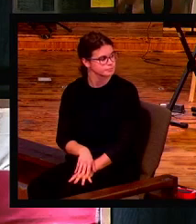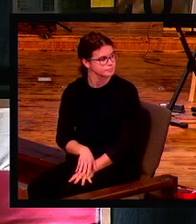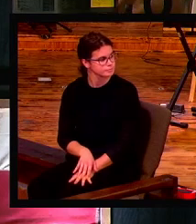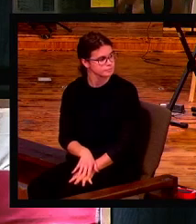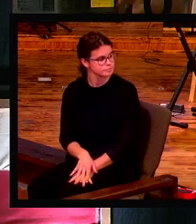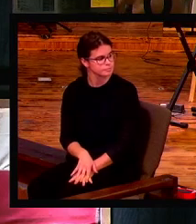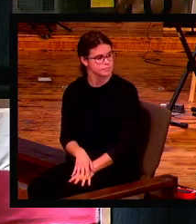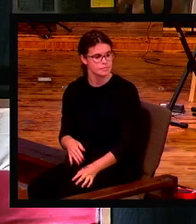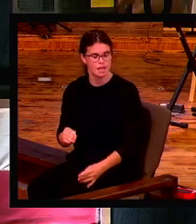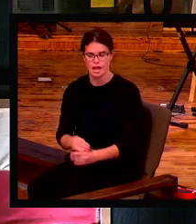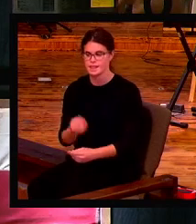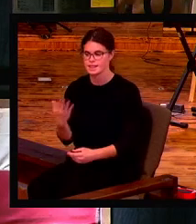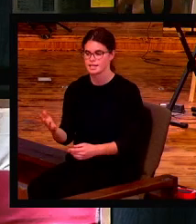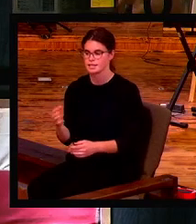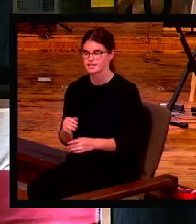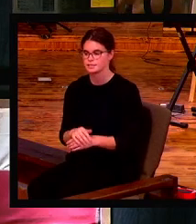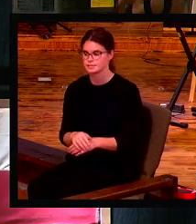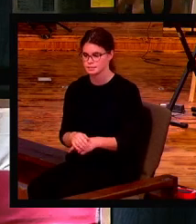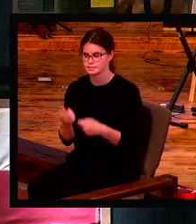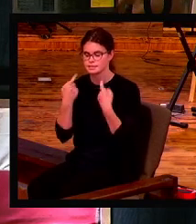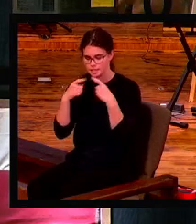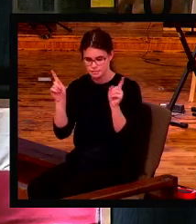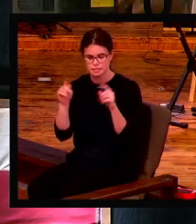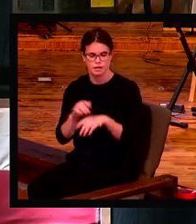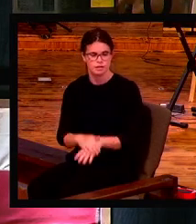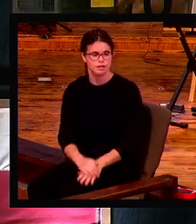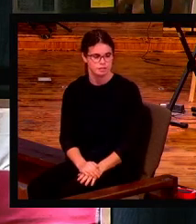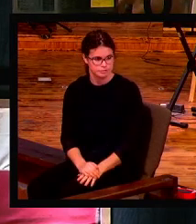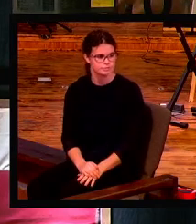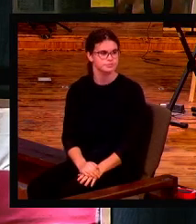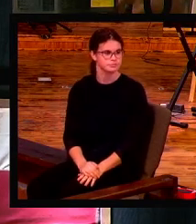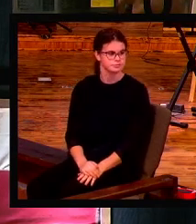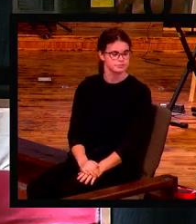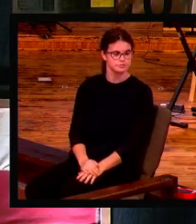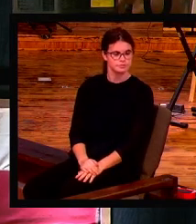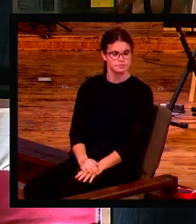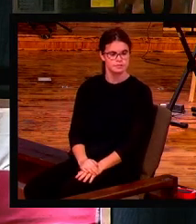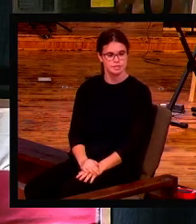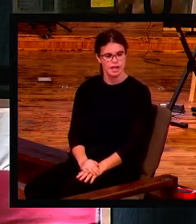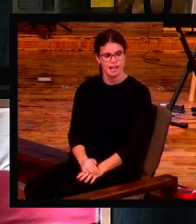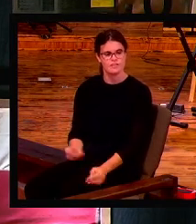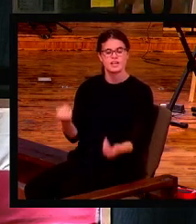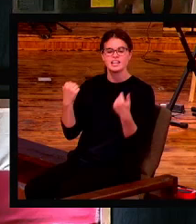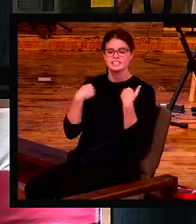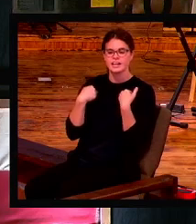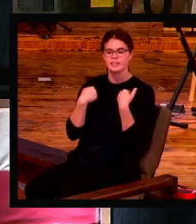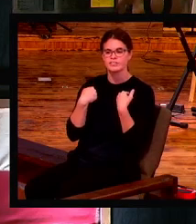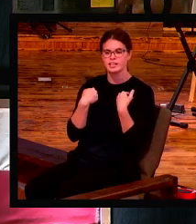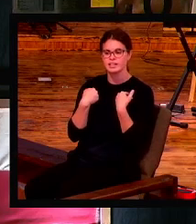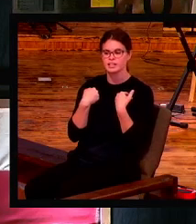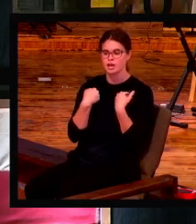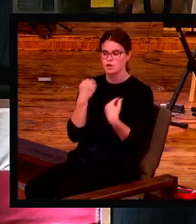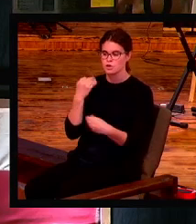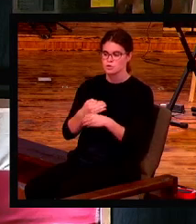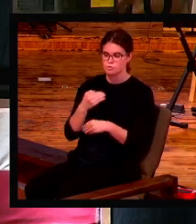Amen. And if in this season is receiving healing, then that is success. If it's having grandchildren because he put grandchildren in your heart, that is success. It